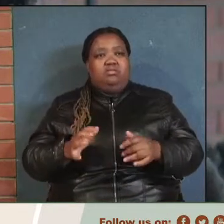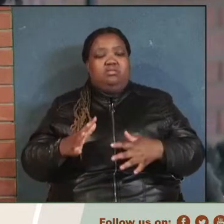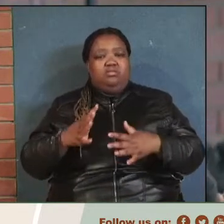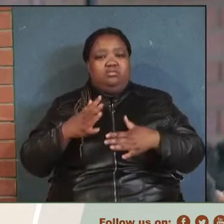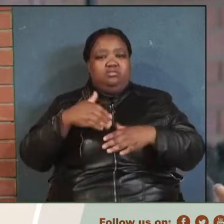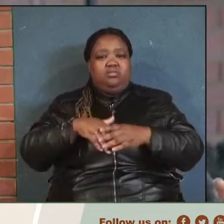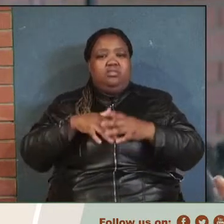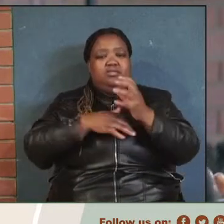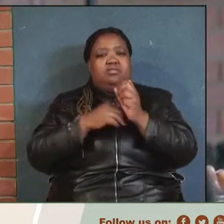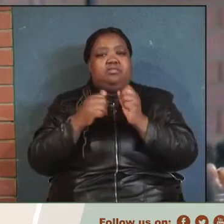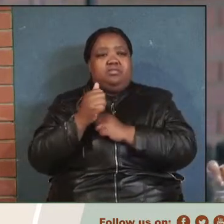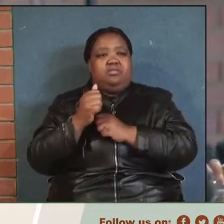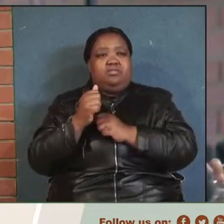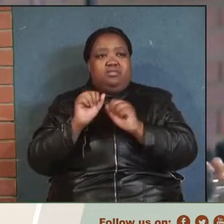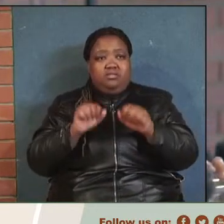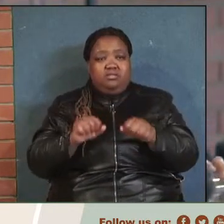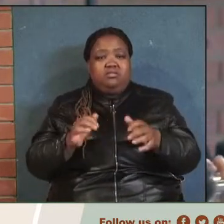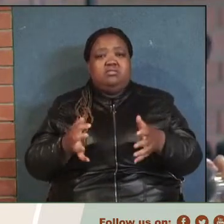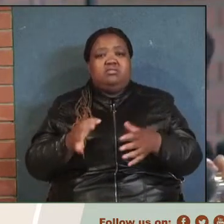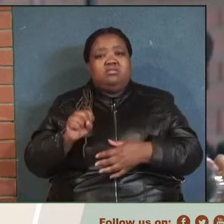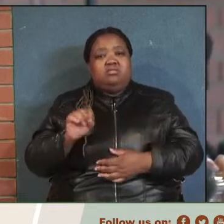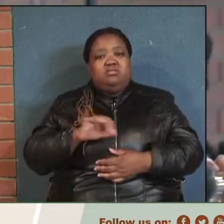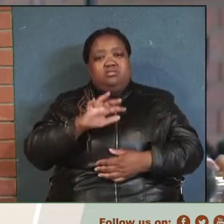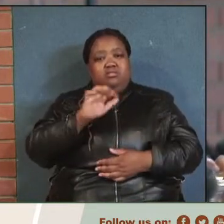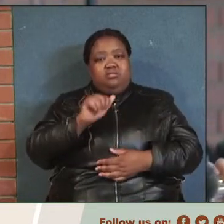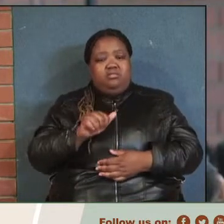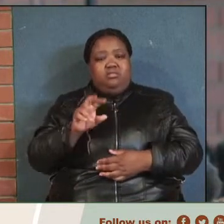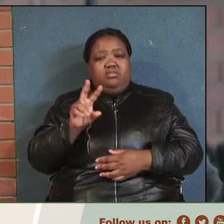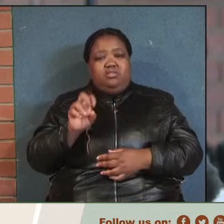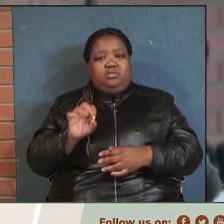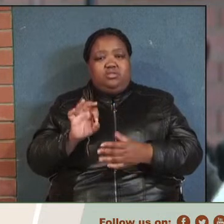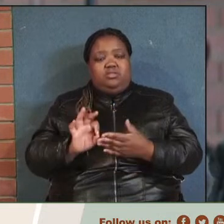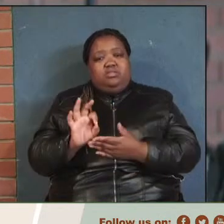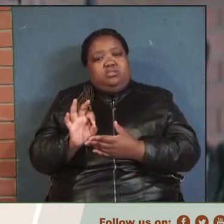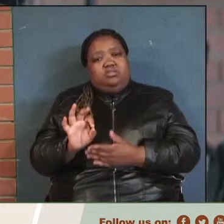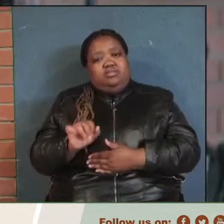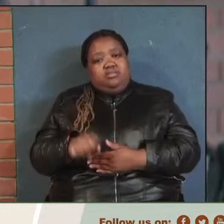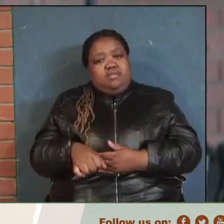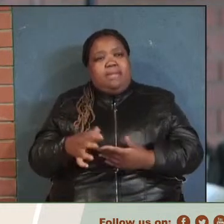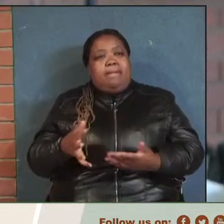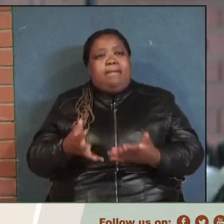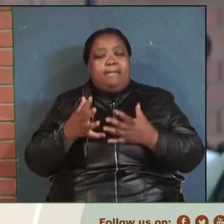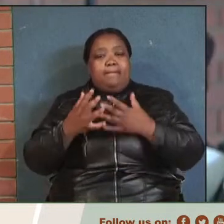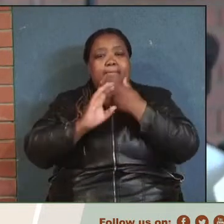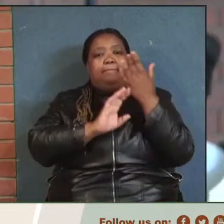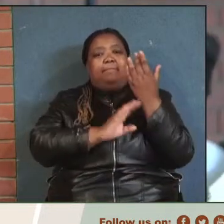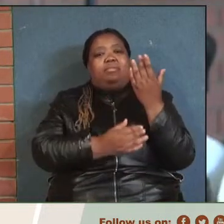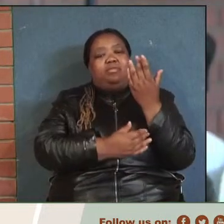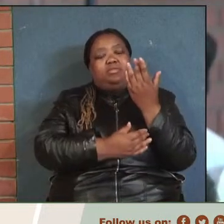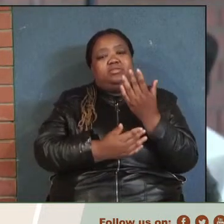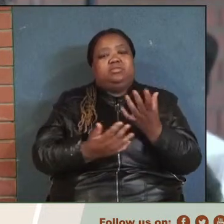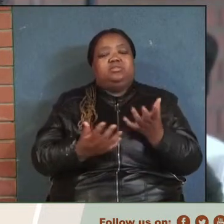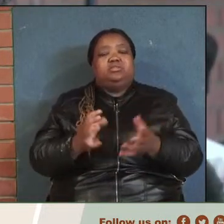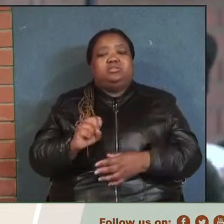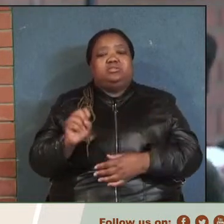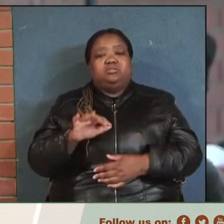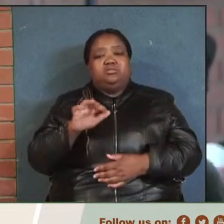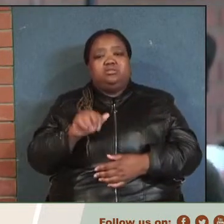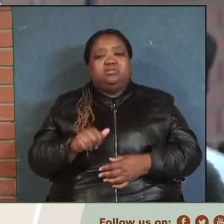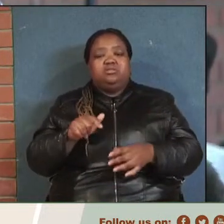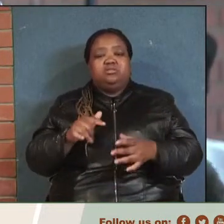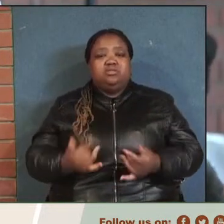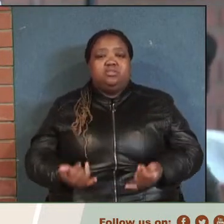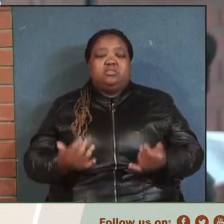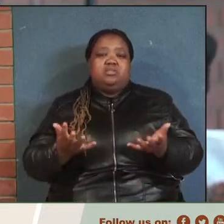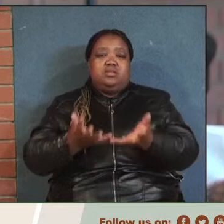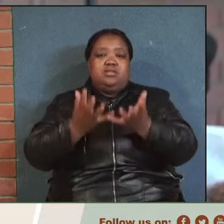Gauteng citizens. The South African broadband in 2013 gives effect to the Constitution of South Africa by creating the conditions in the modern electronic